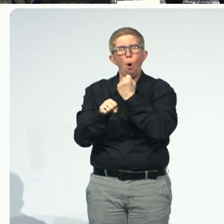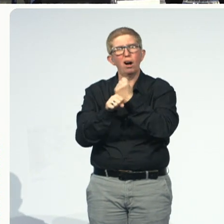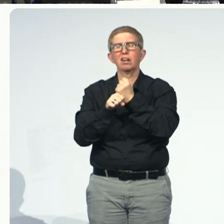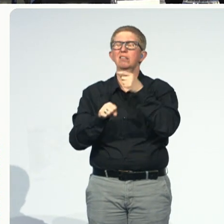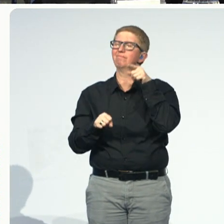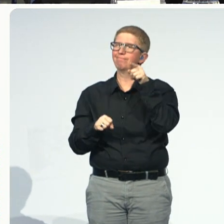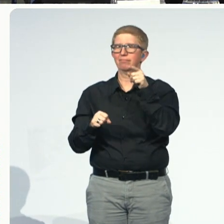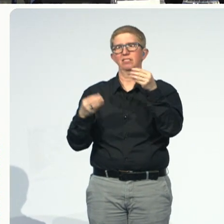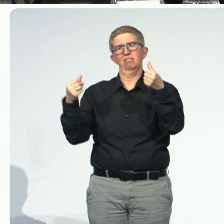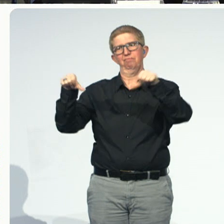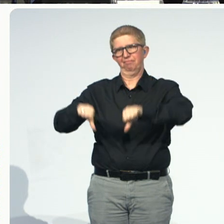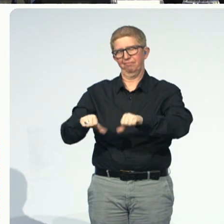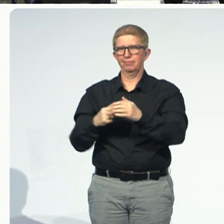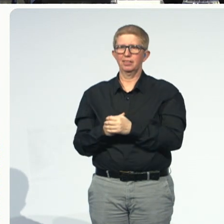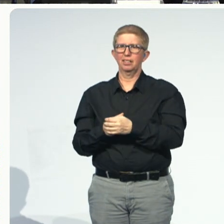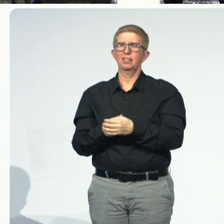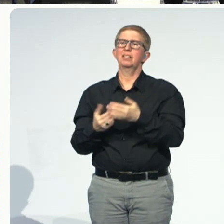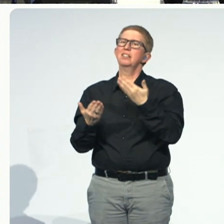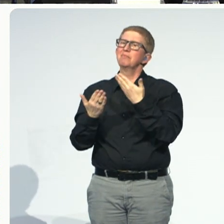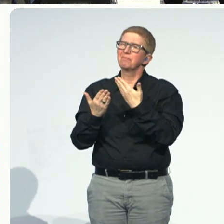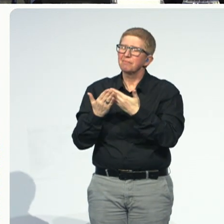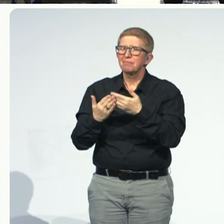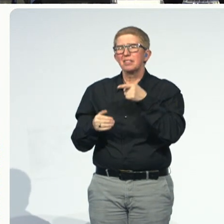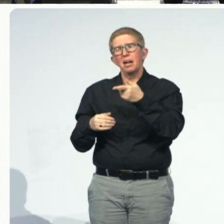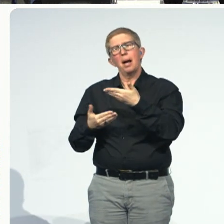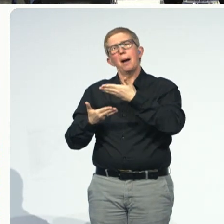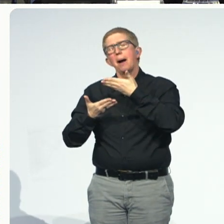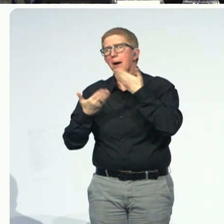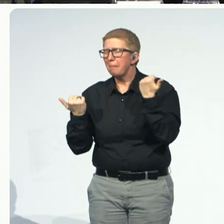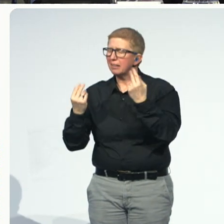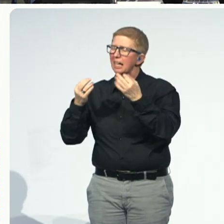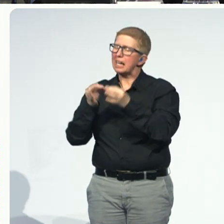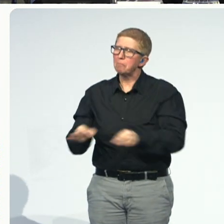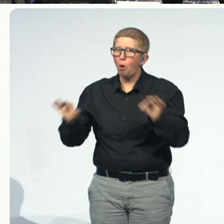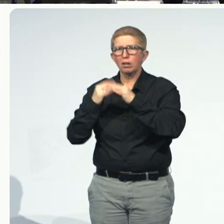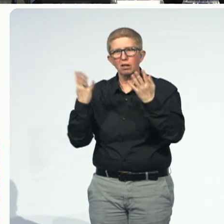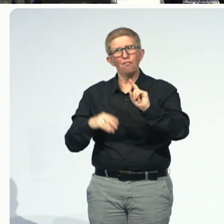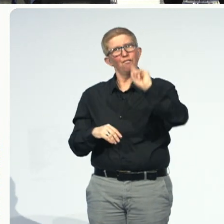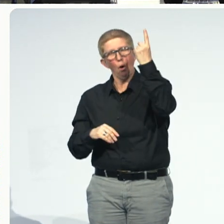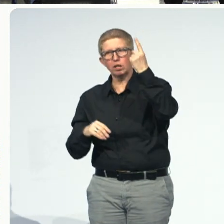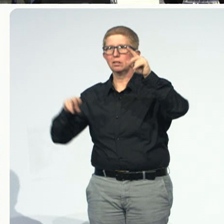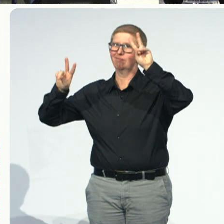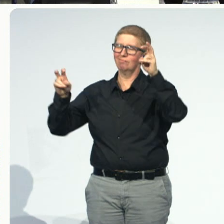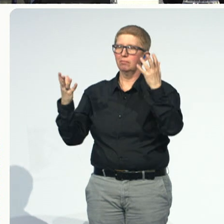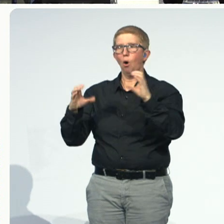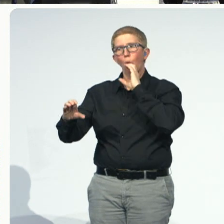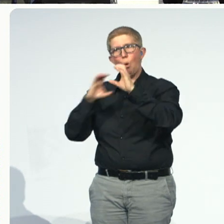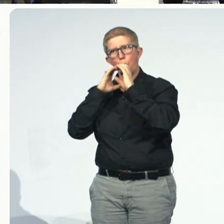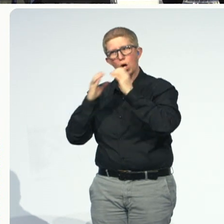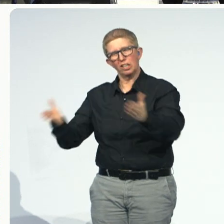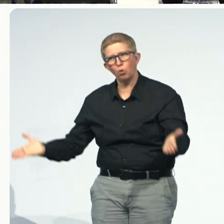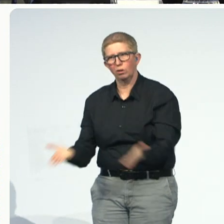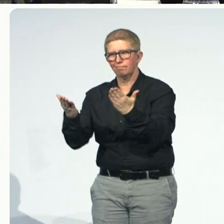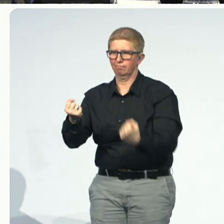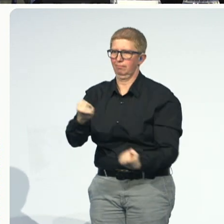So in our study, actually, we find that even though we have the most advanced technology, but their speech